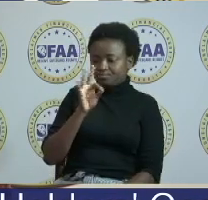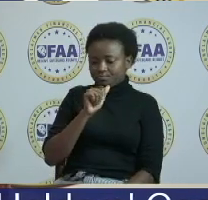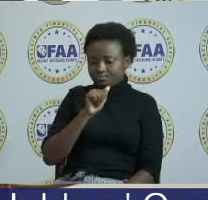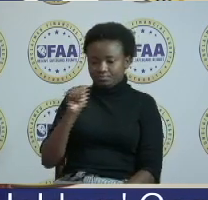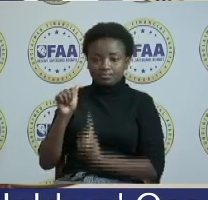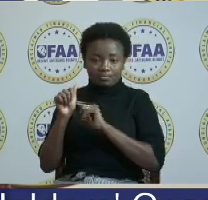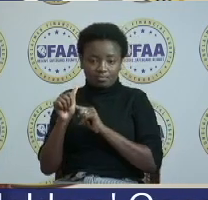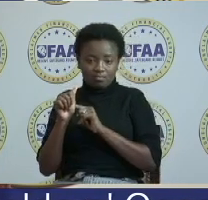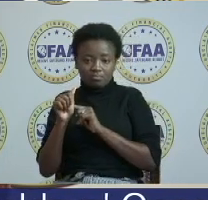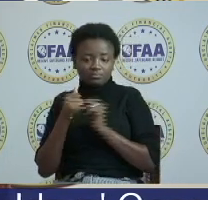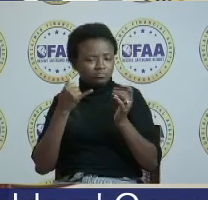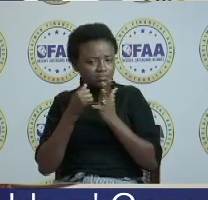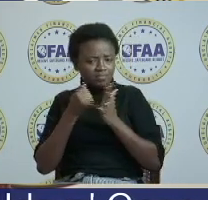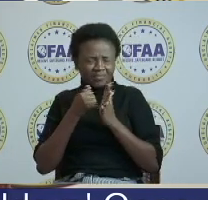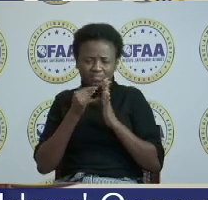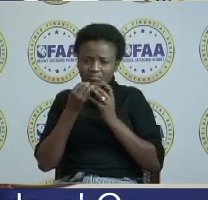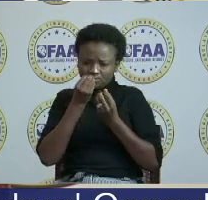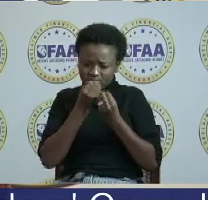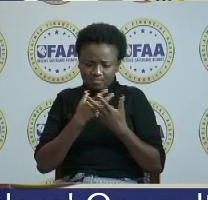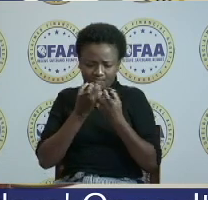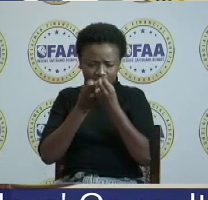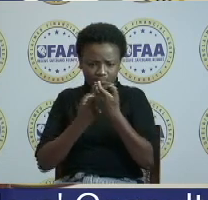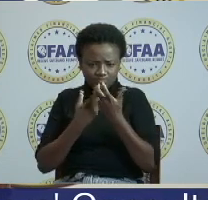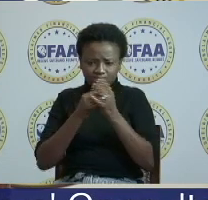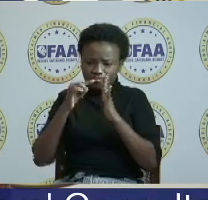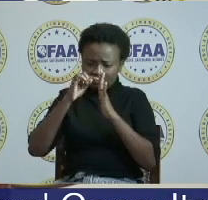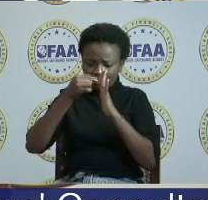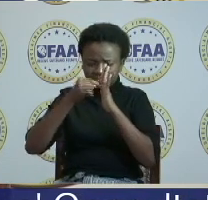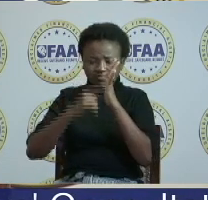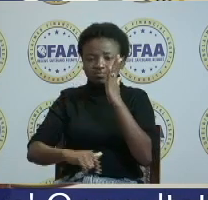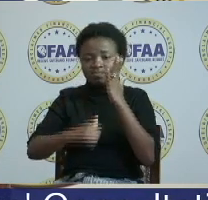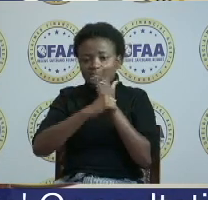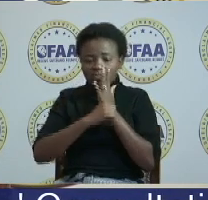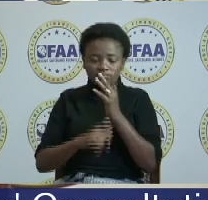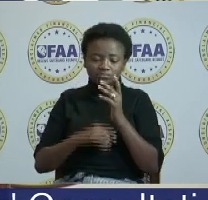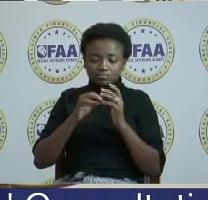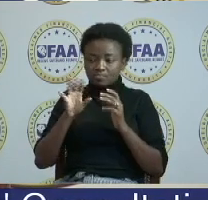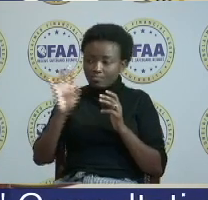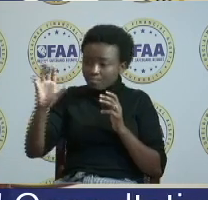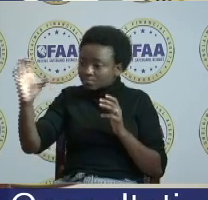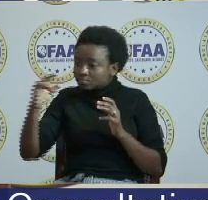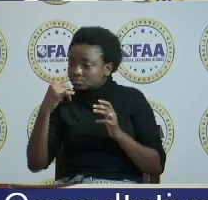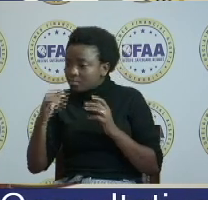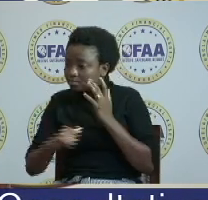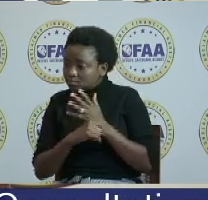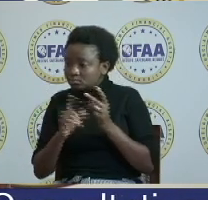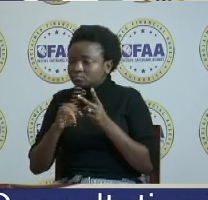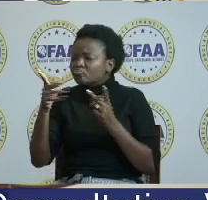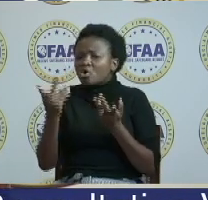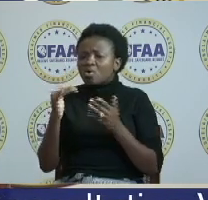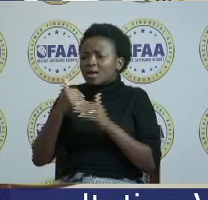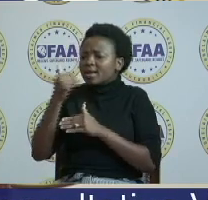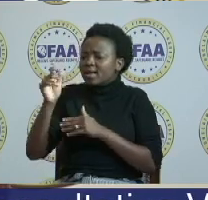including as many details as possible, like the name of the owner of the asset or the beneficiary,